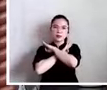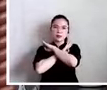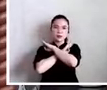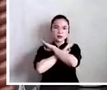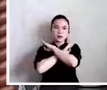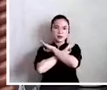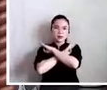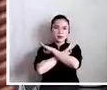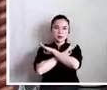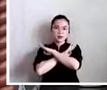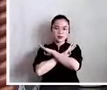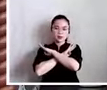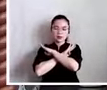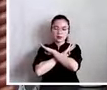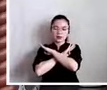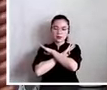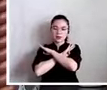palanga.